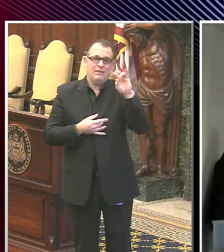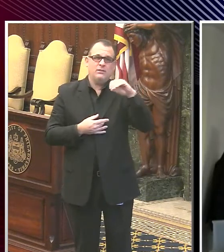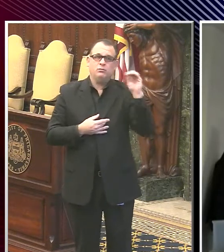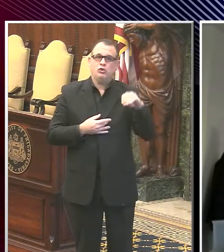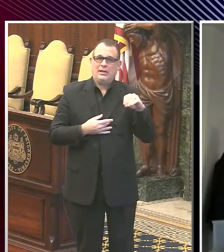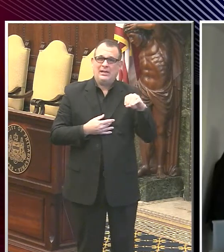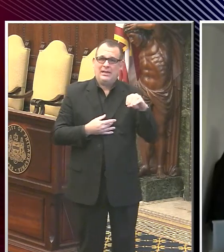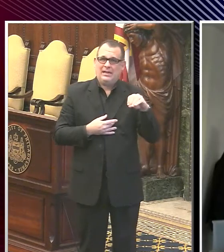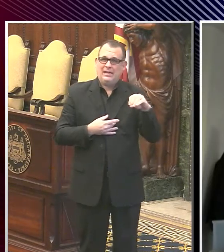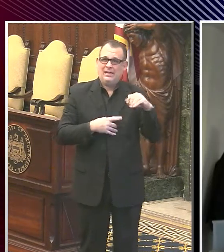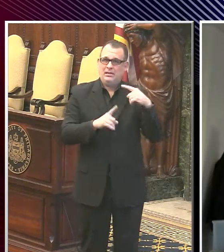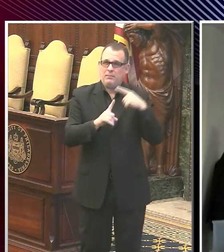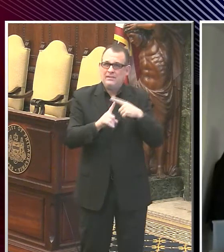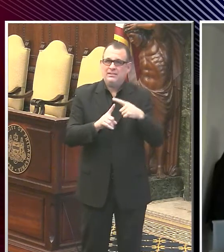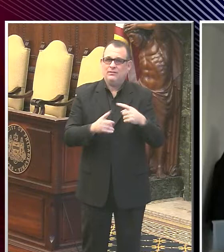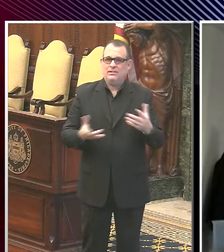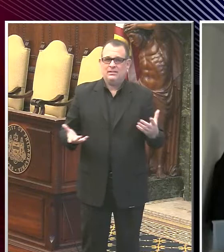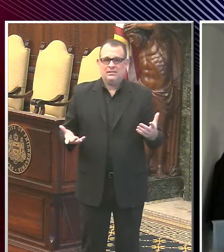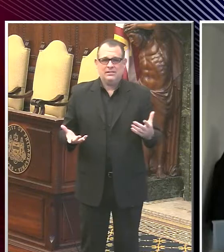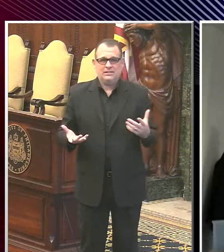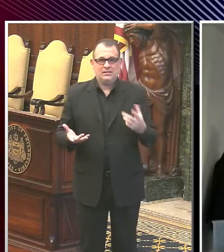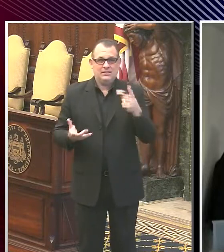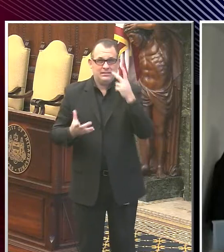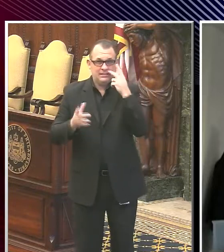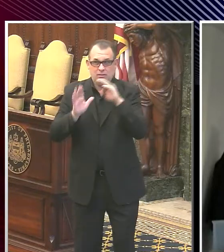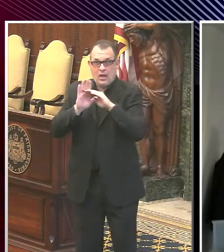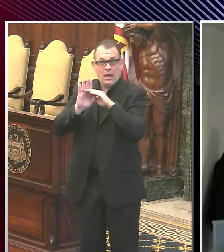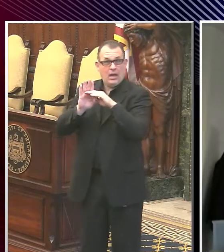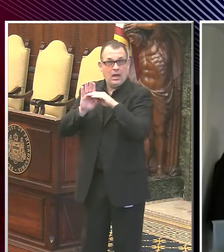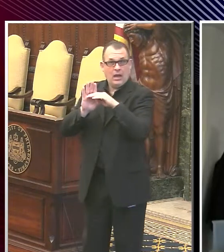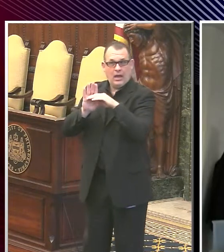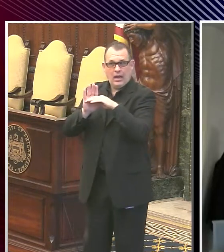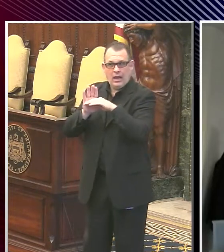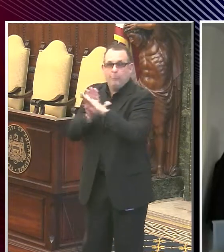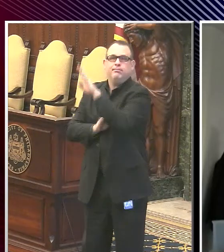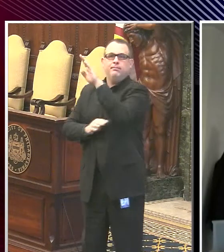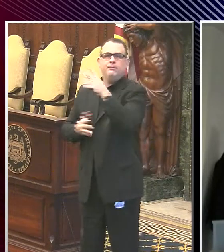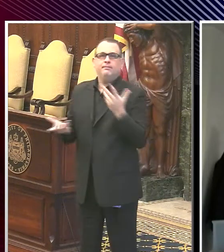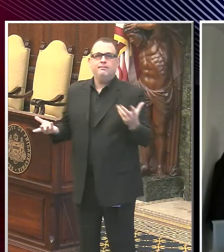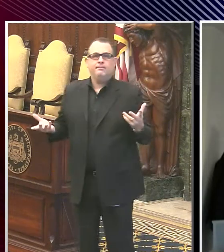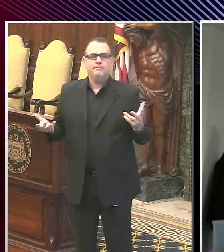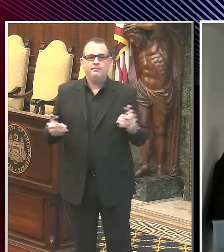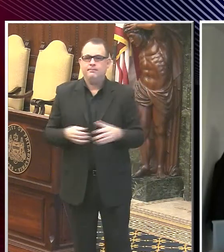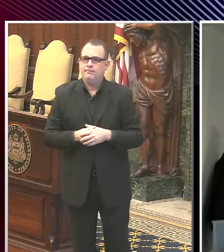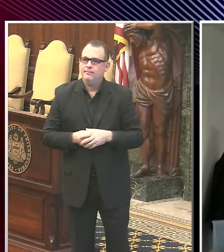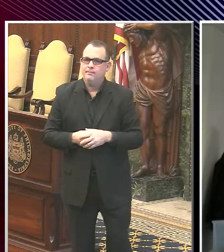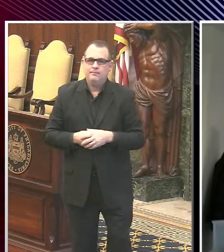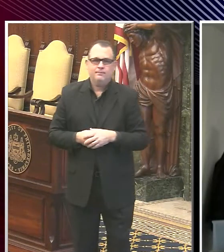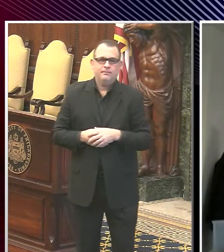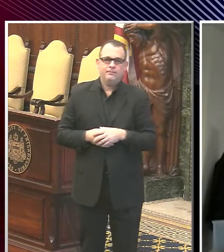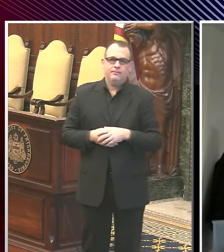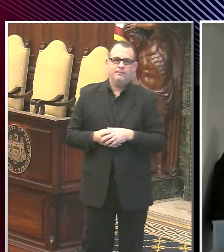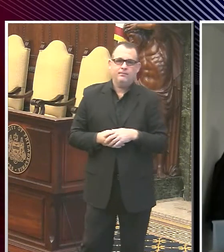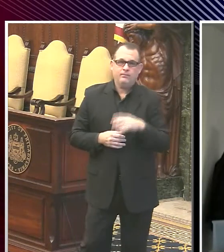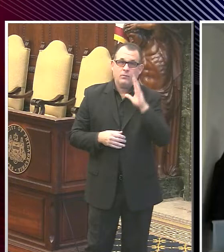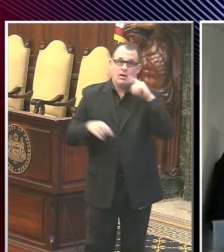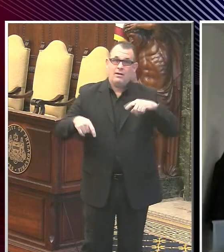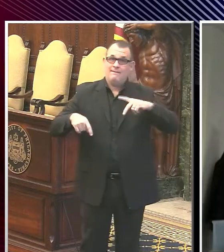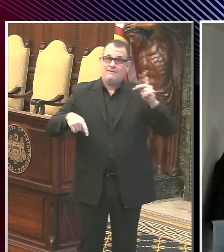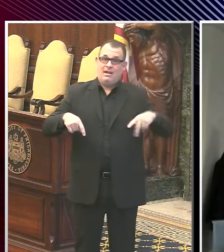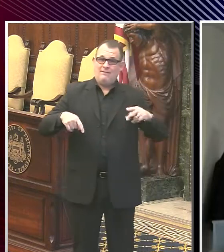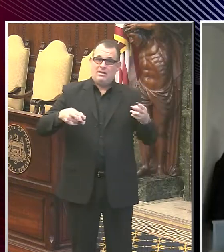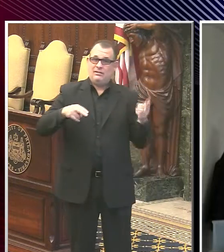week, and then there was a sudden increase. Now, while the increase in cases in Philadelphia was big, the spike was even bigger